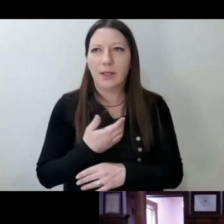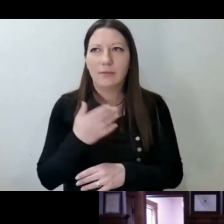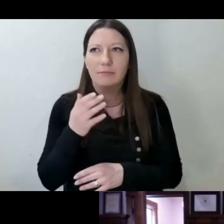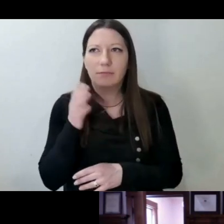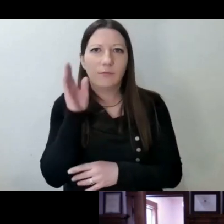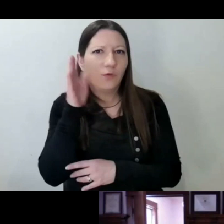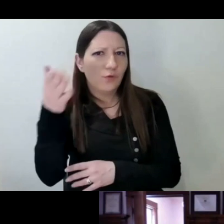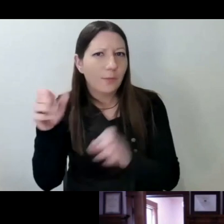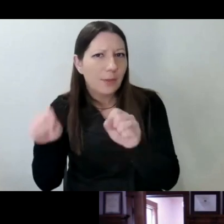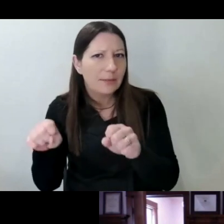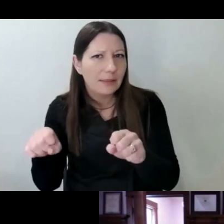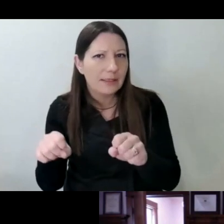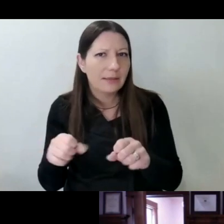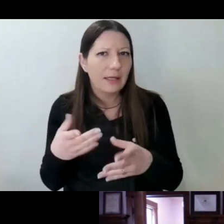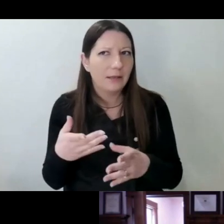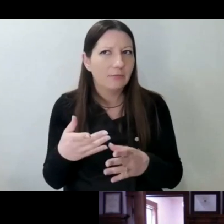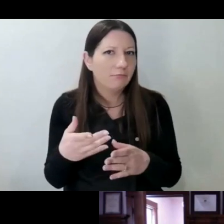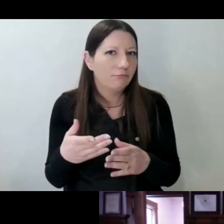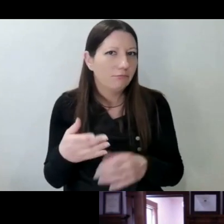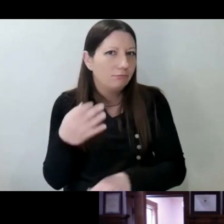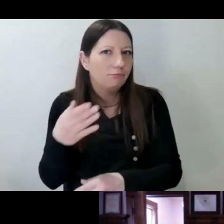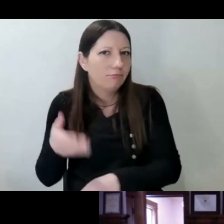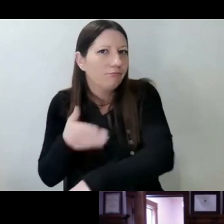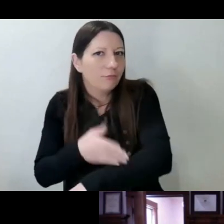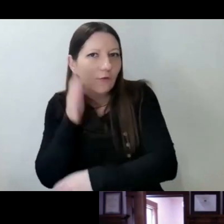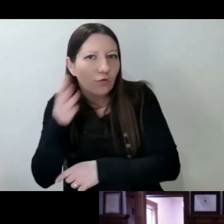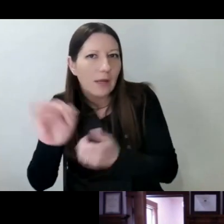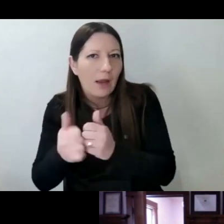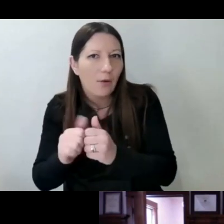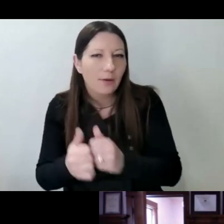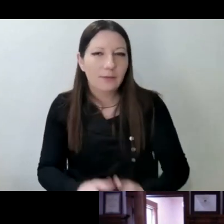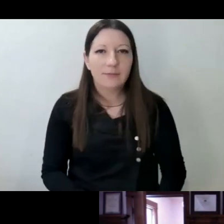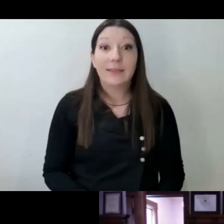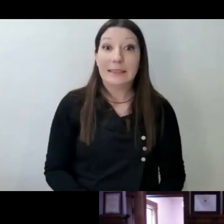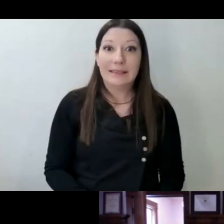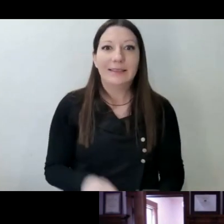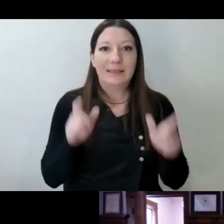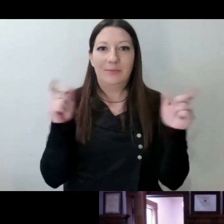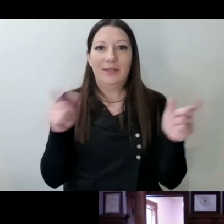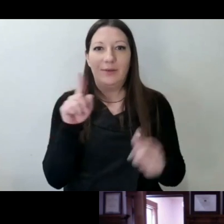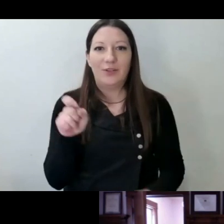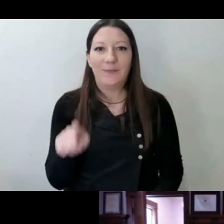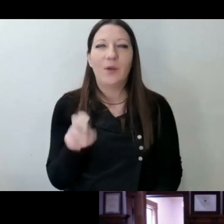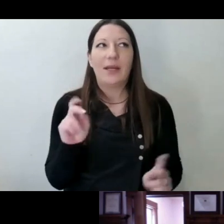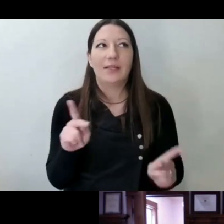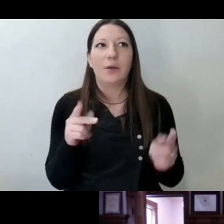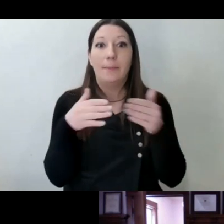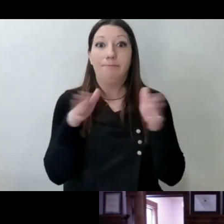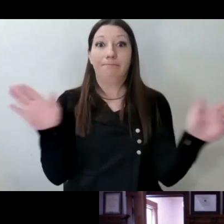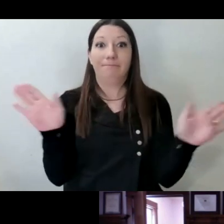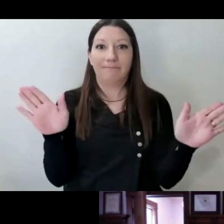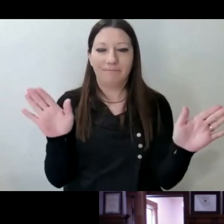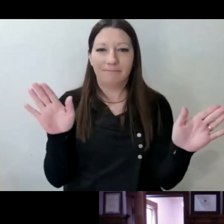question. I think, I mean, thinking about this from like a broader perspective, it's obvious that the people